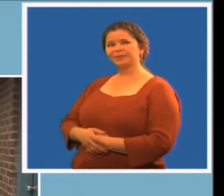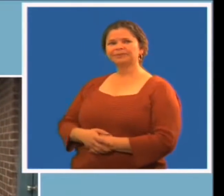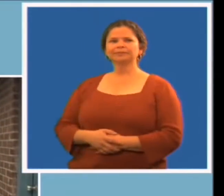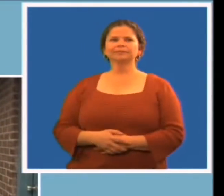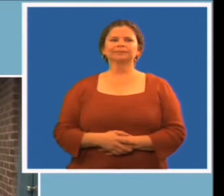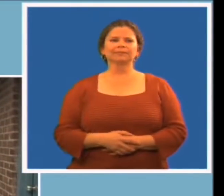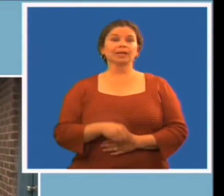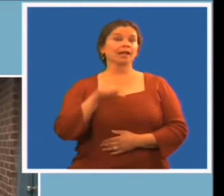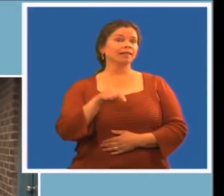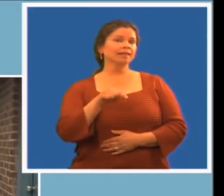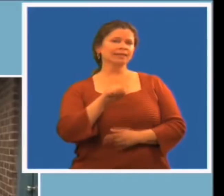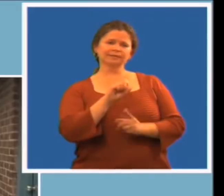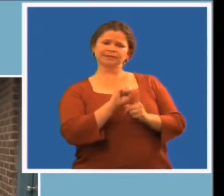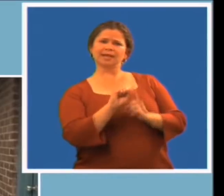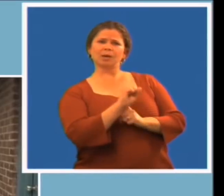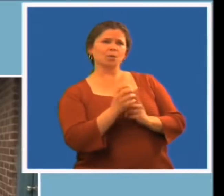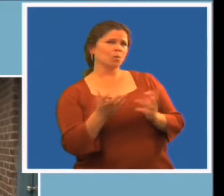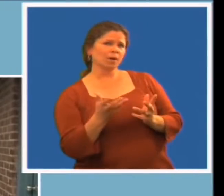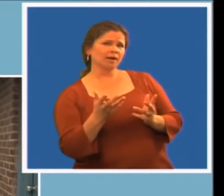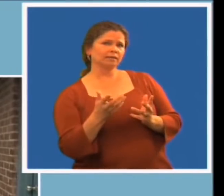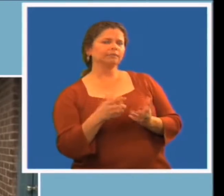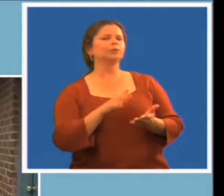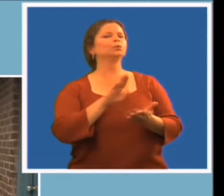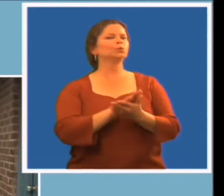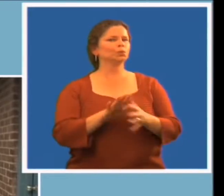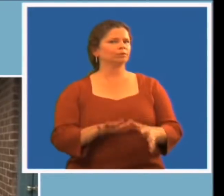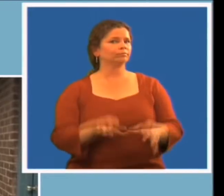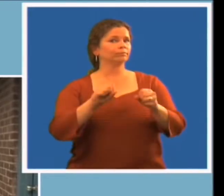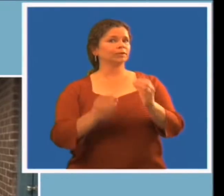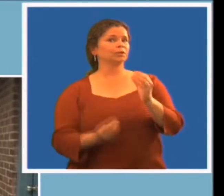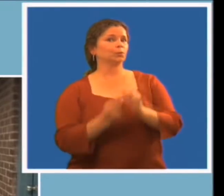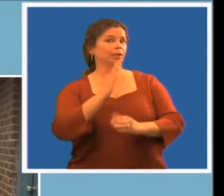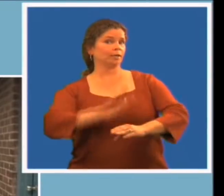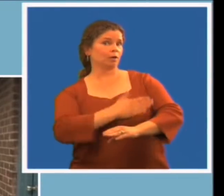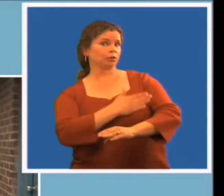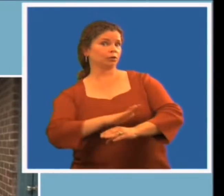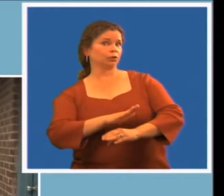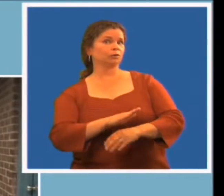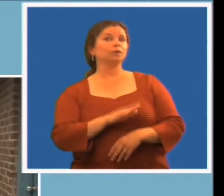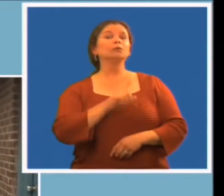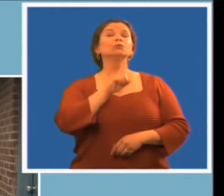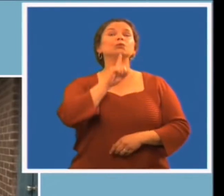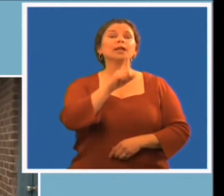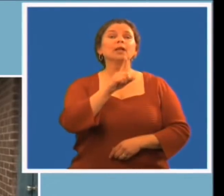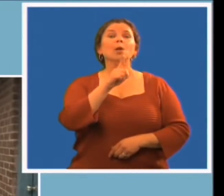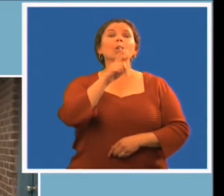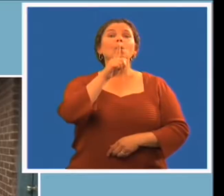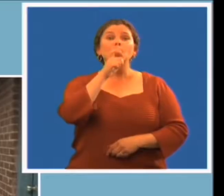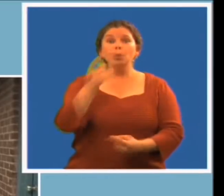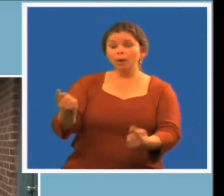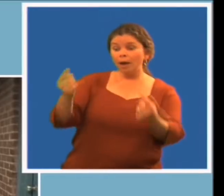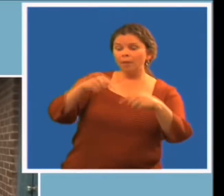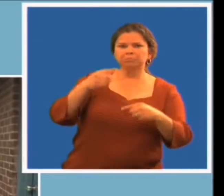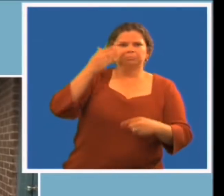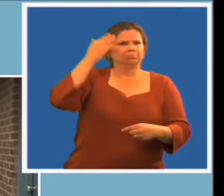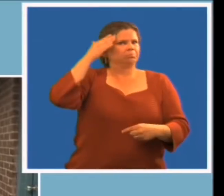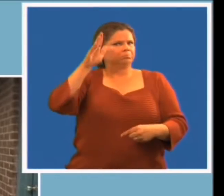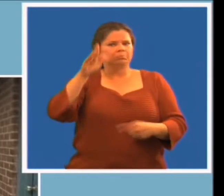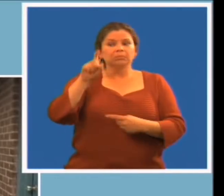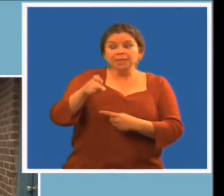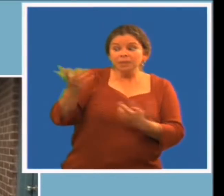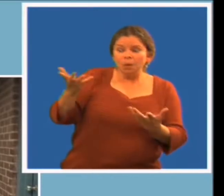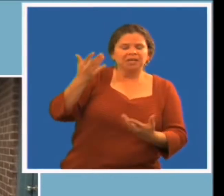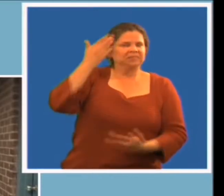this scenario, a spring concert is taking place at the school. There is no way to know who will be attending or what they may